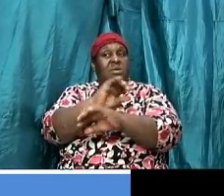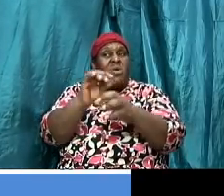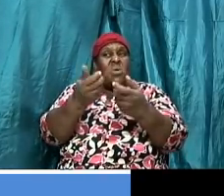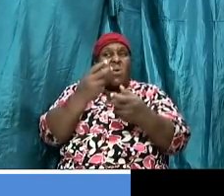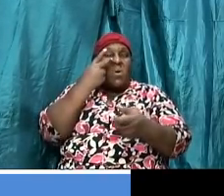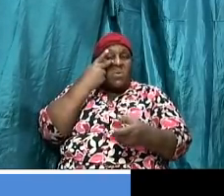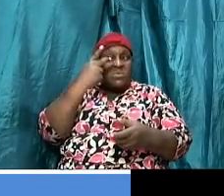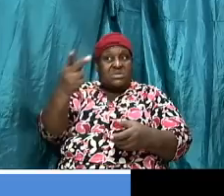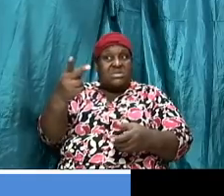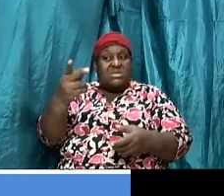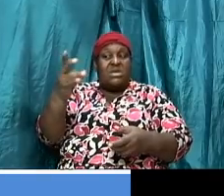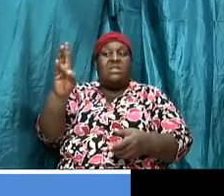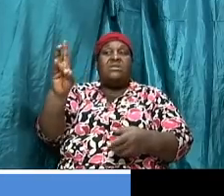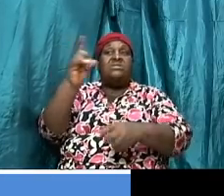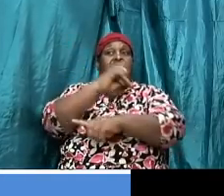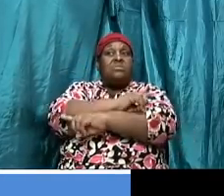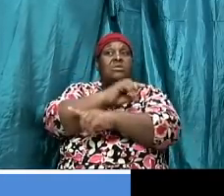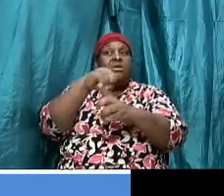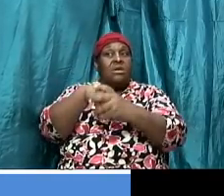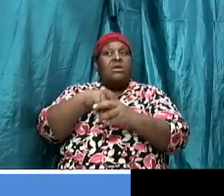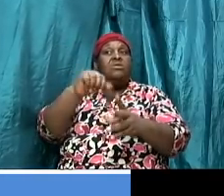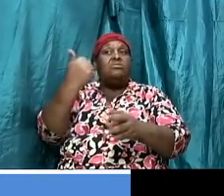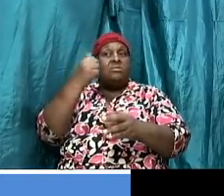Commandments? The Sabbath was special